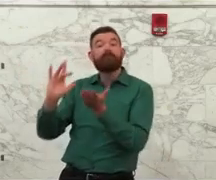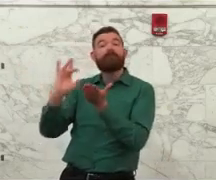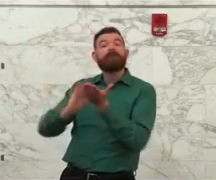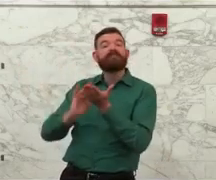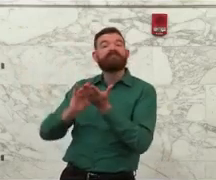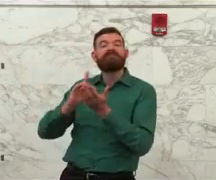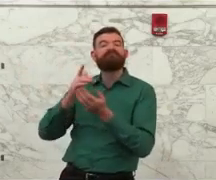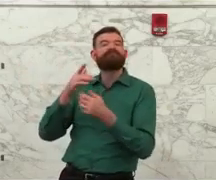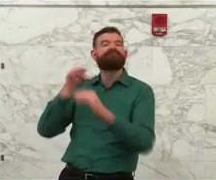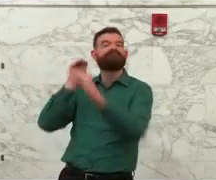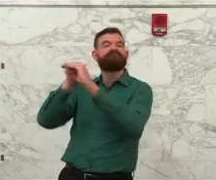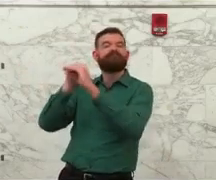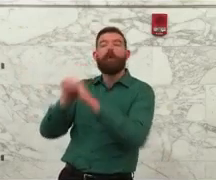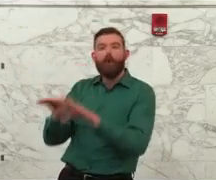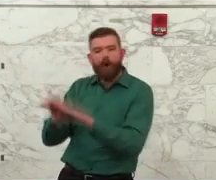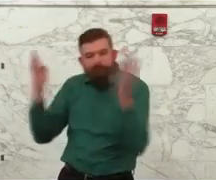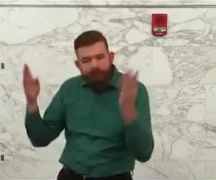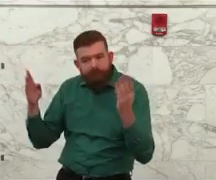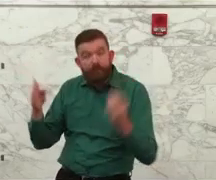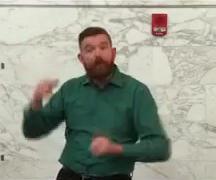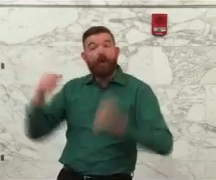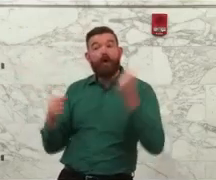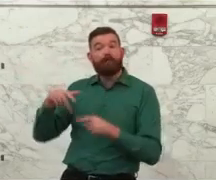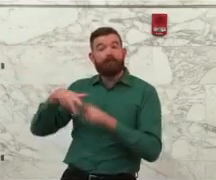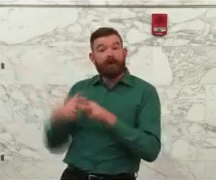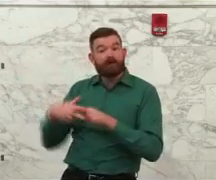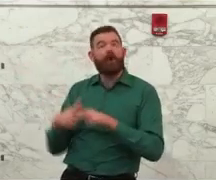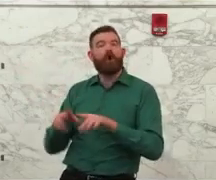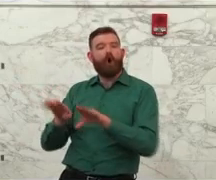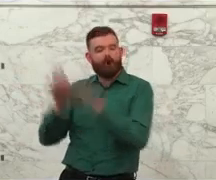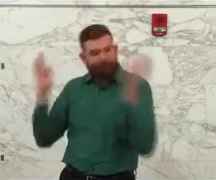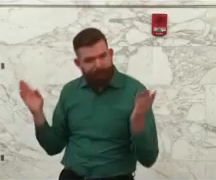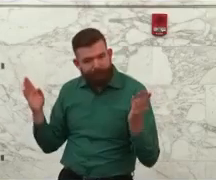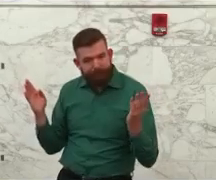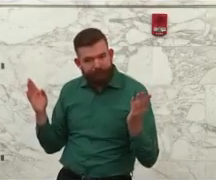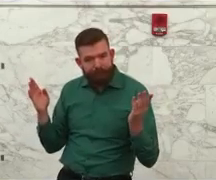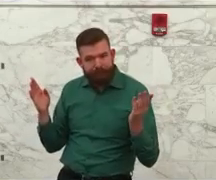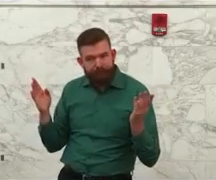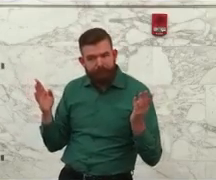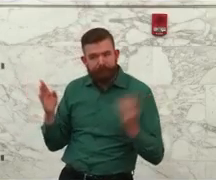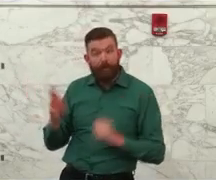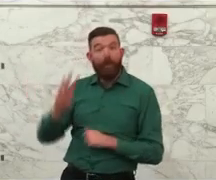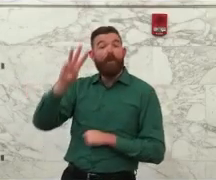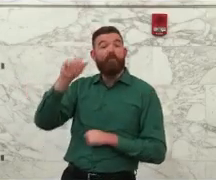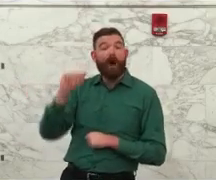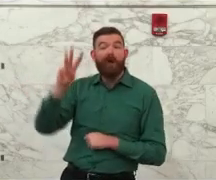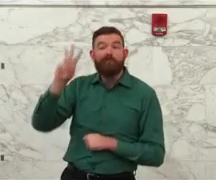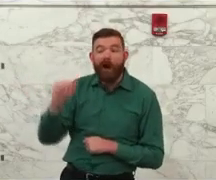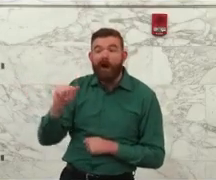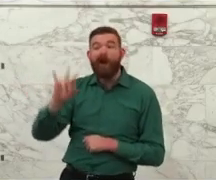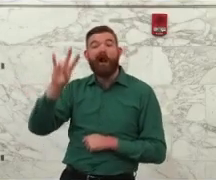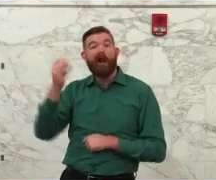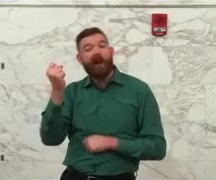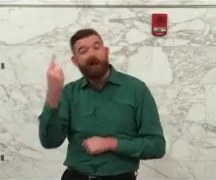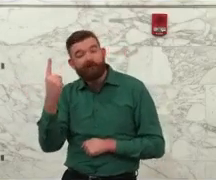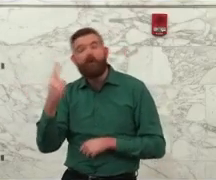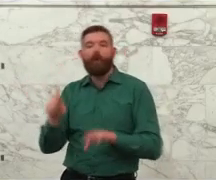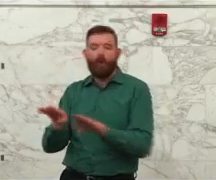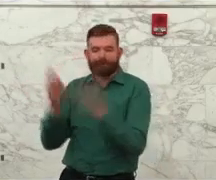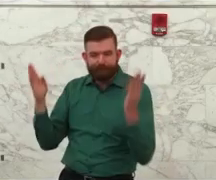auto mechanics and repair services, convenience stores, banks and other financial